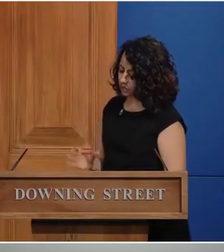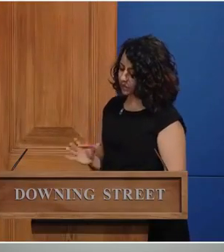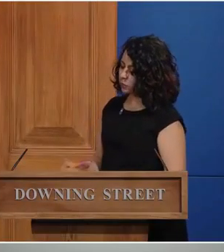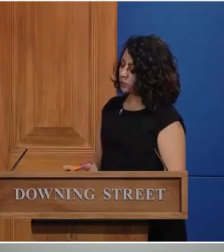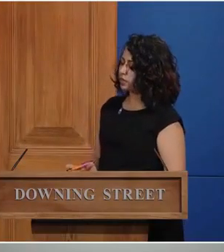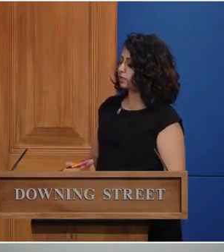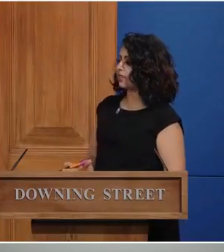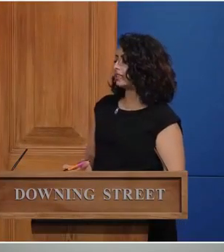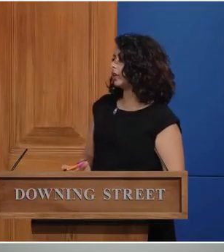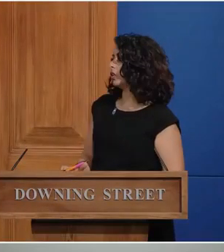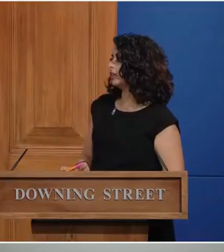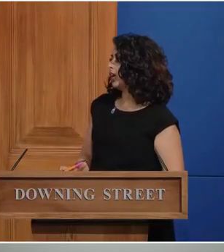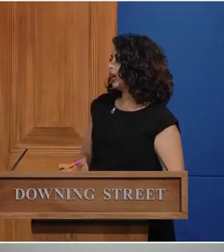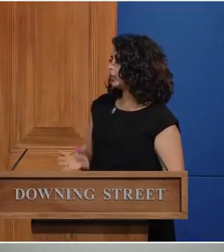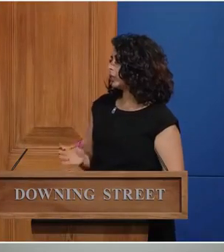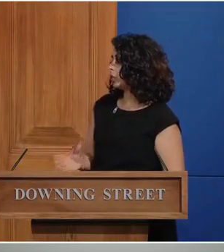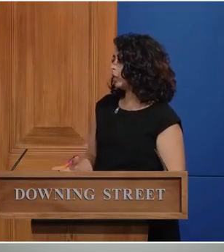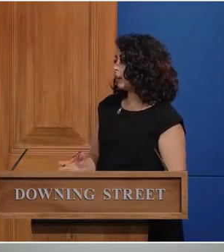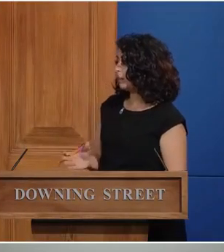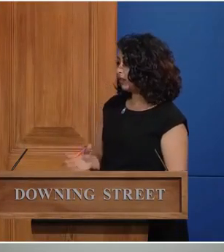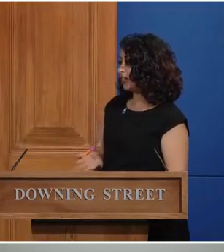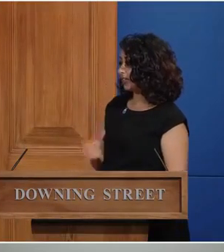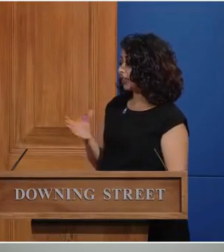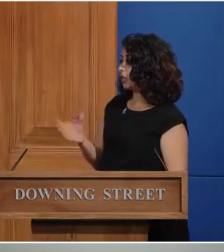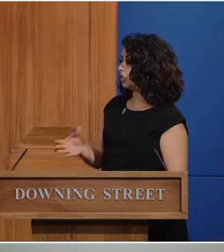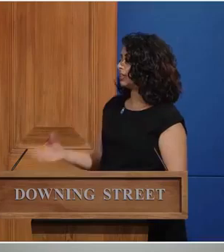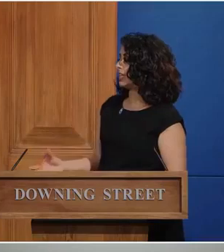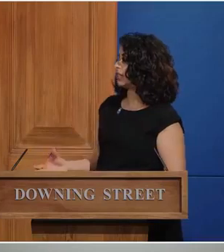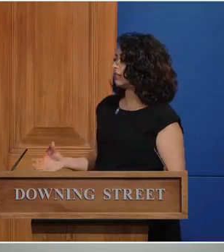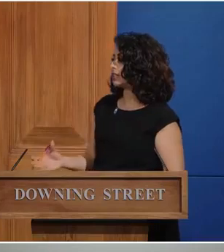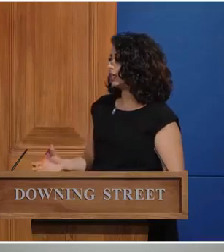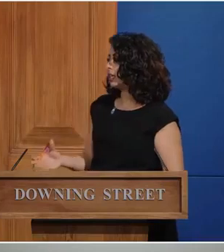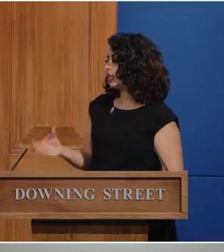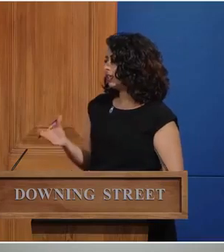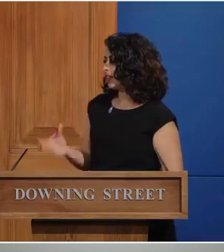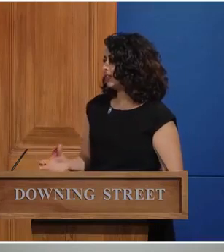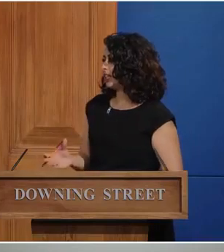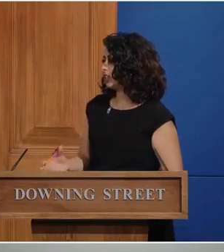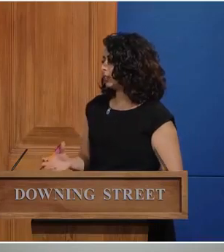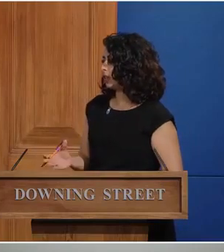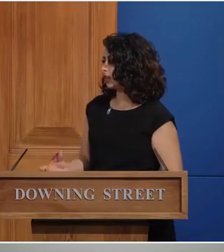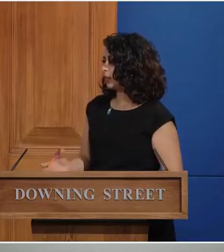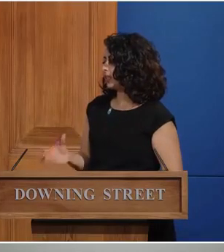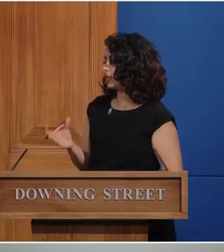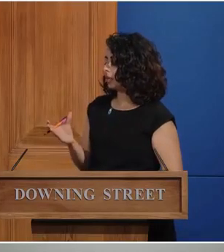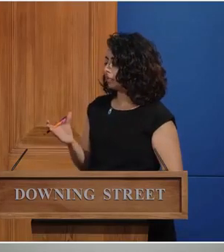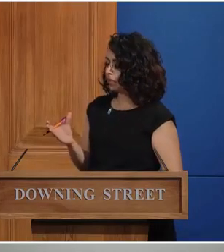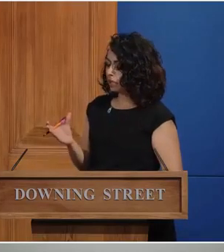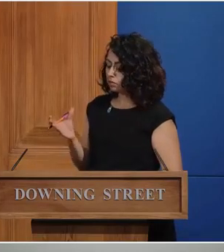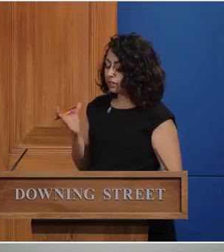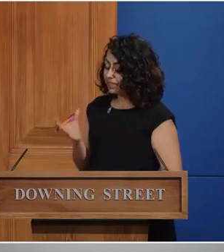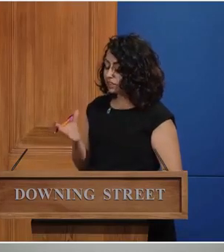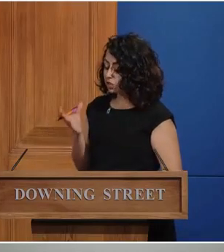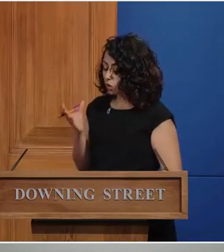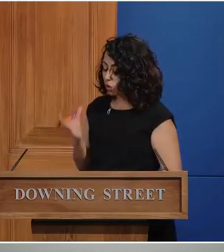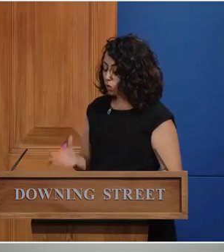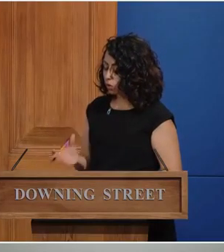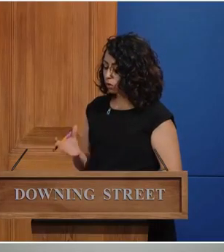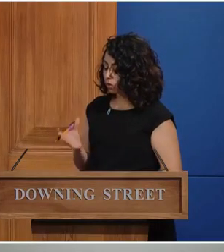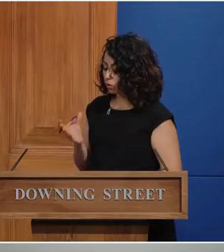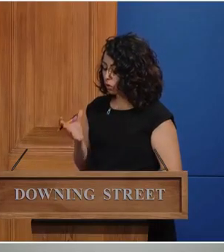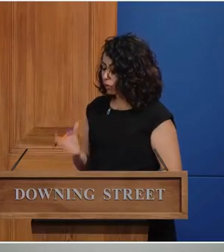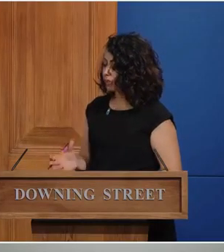of the things that is really worth reflecting on as we talk about moving as a country together is that the vaccination programme has really at